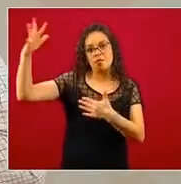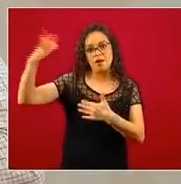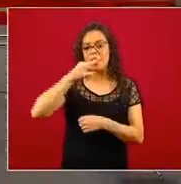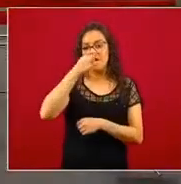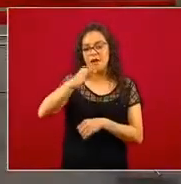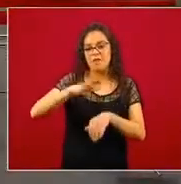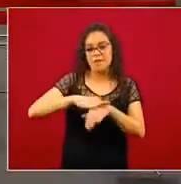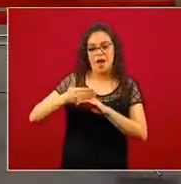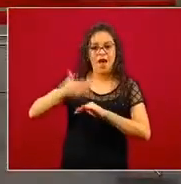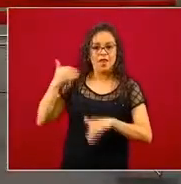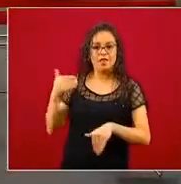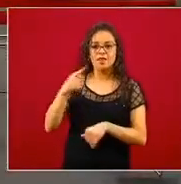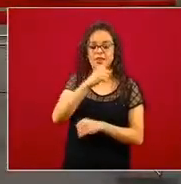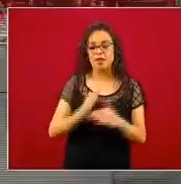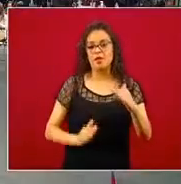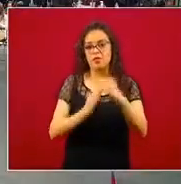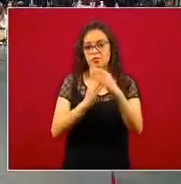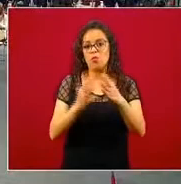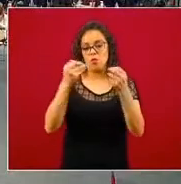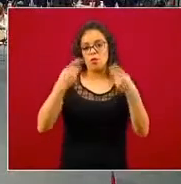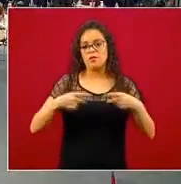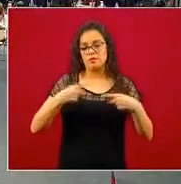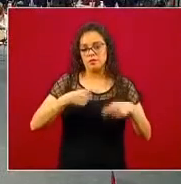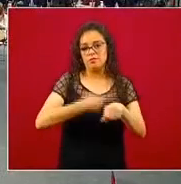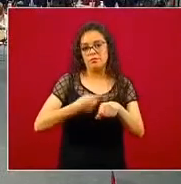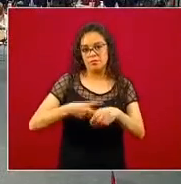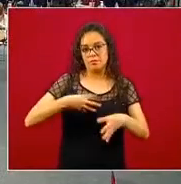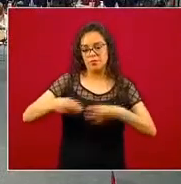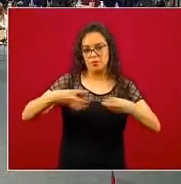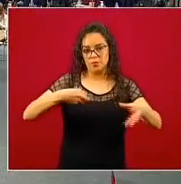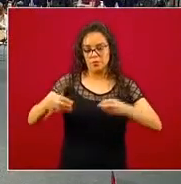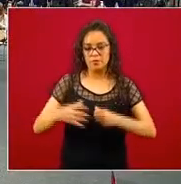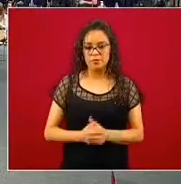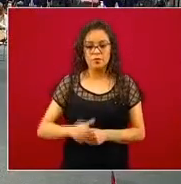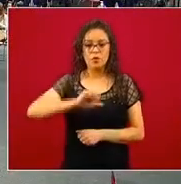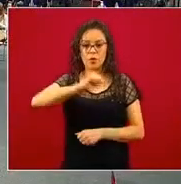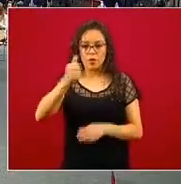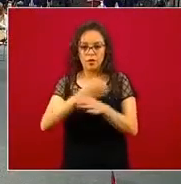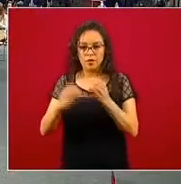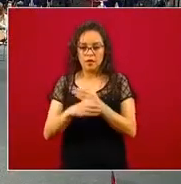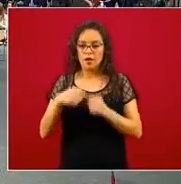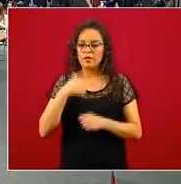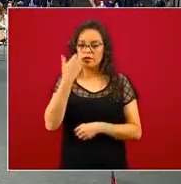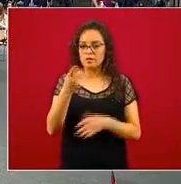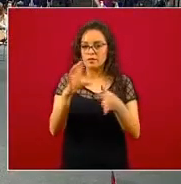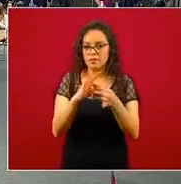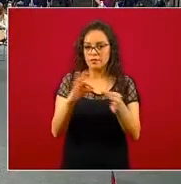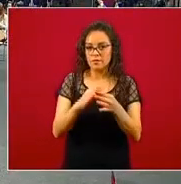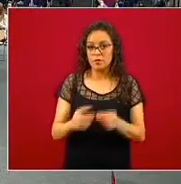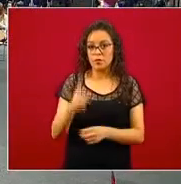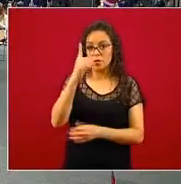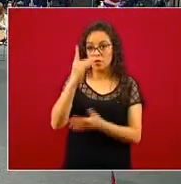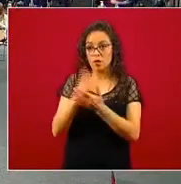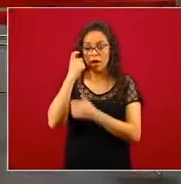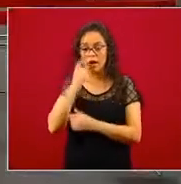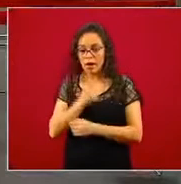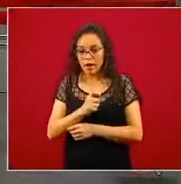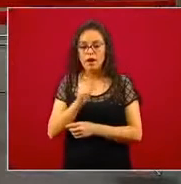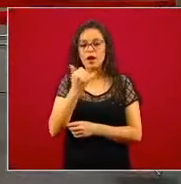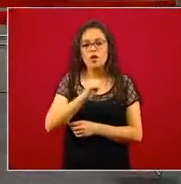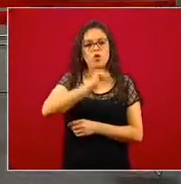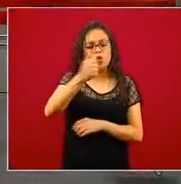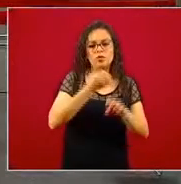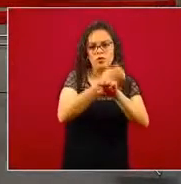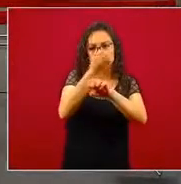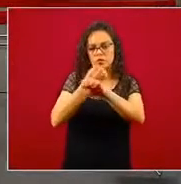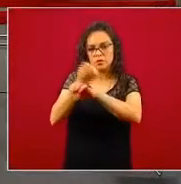to monitor this very closely in order to update our projection. Our next week is an